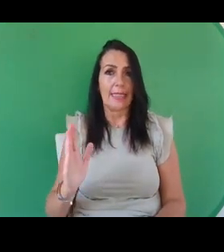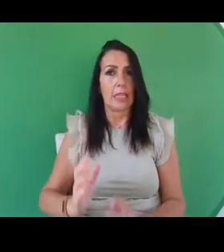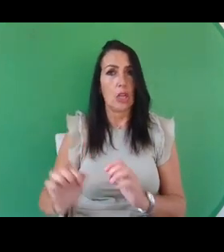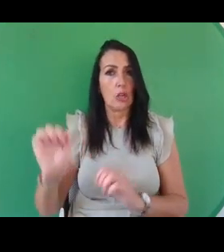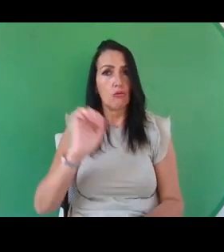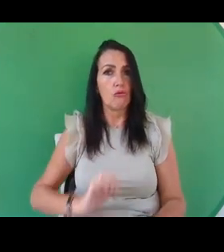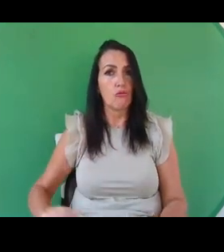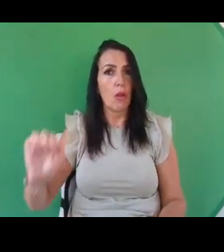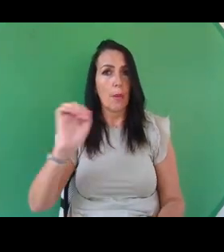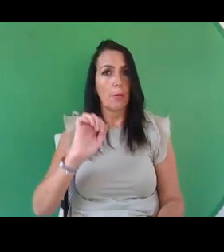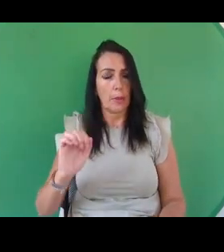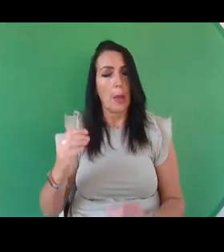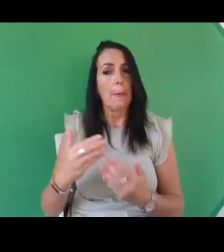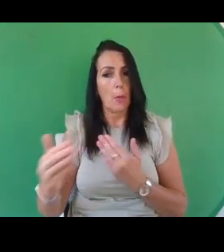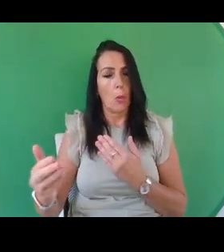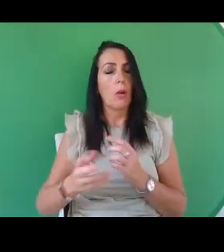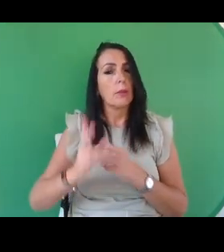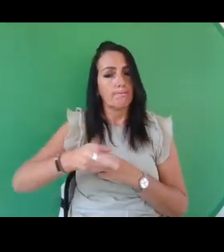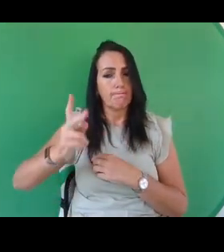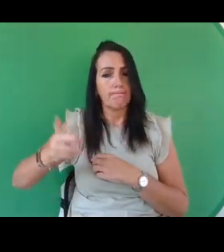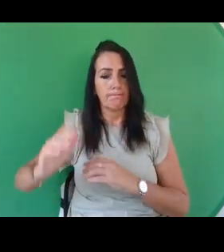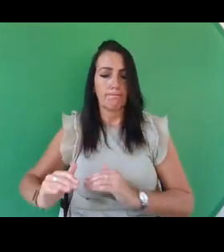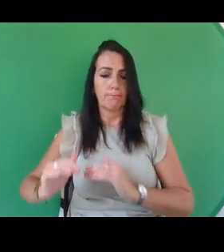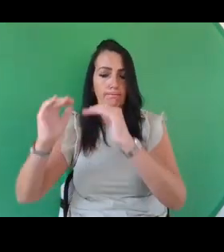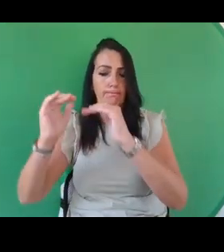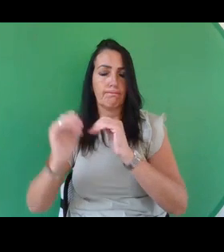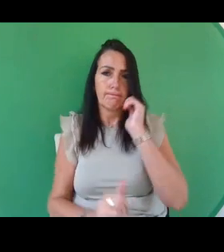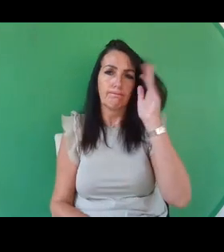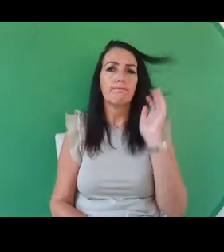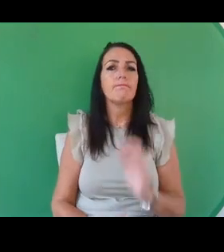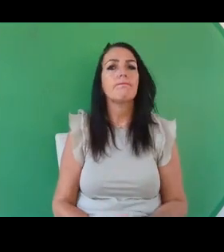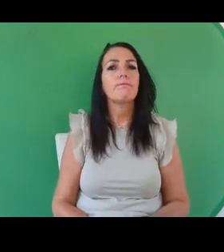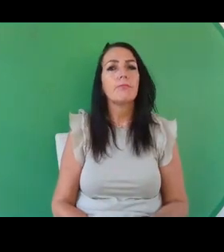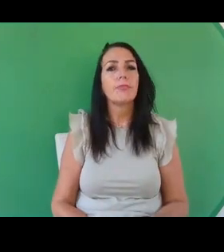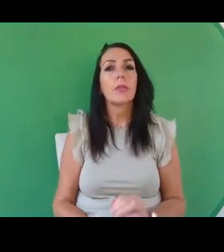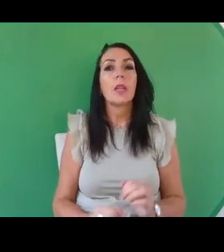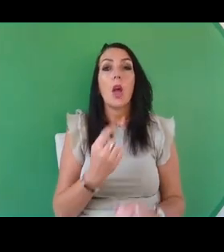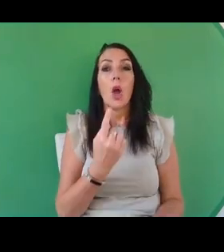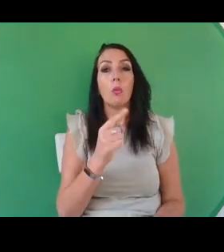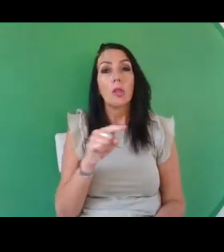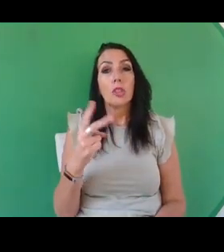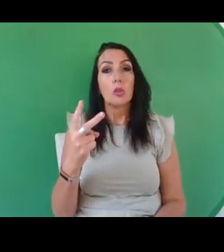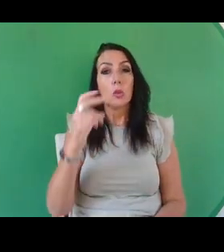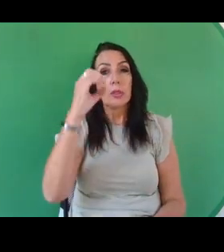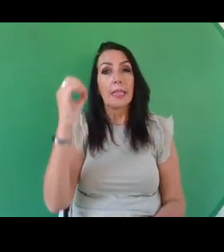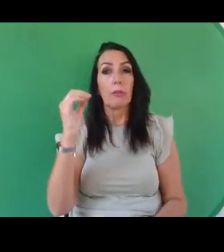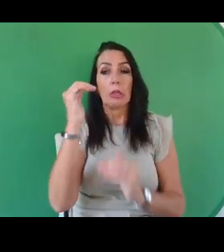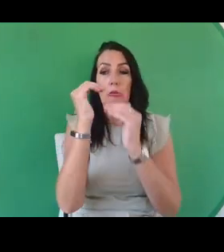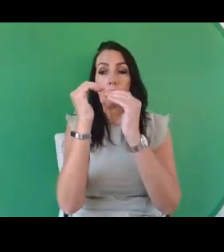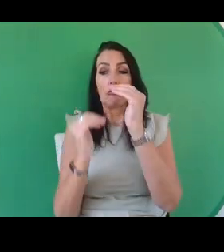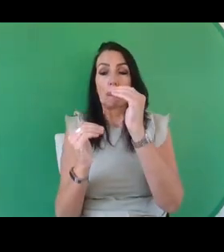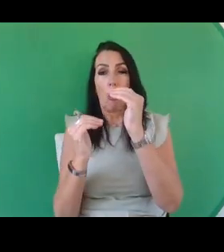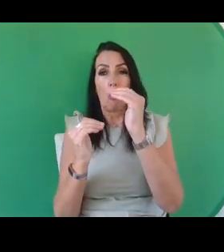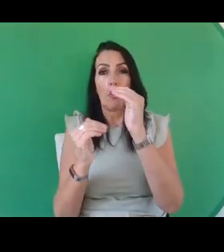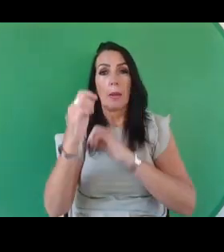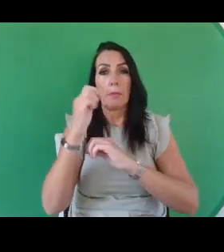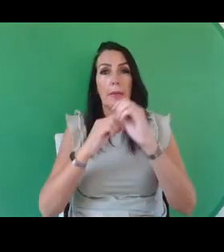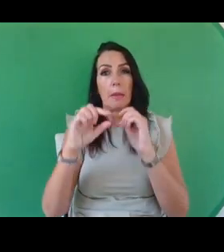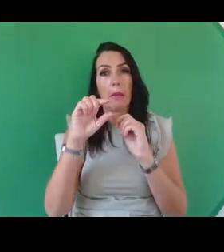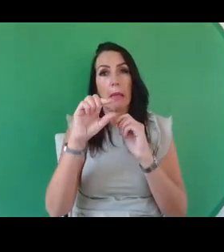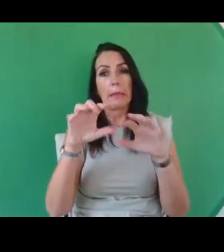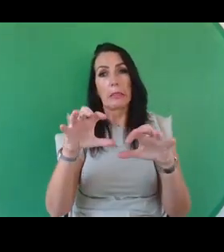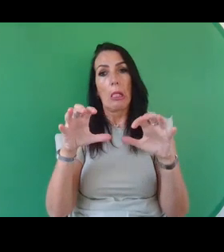drought frequencies. In the past, a 1 to 2 degree drop was all it took to plunge the Earth into what was called the Little Ice